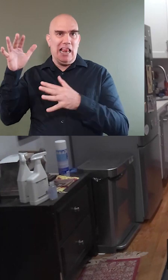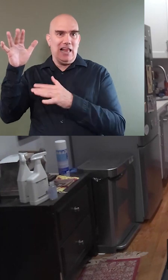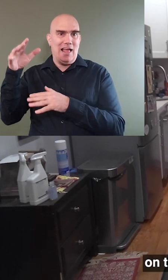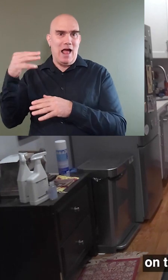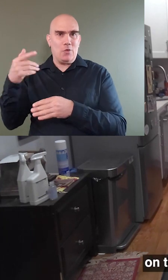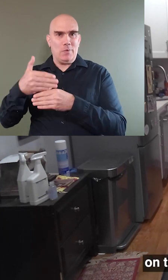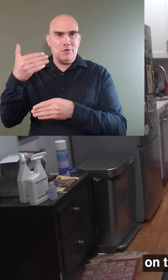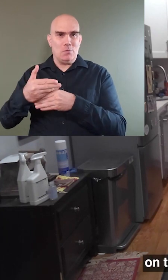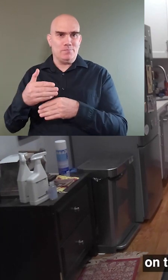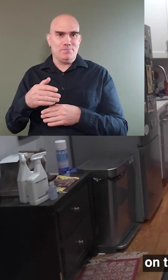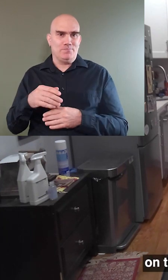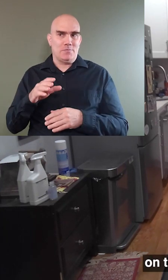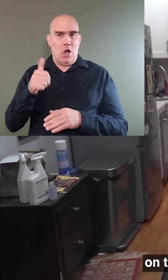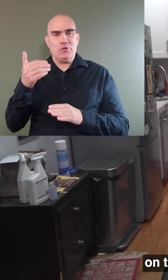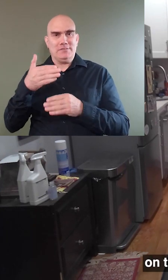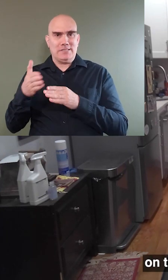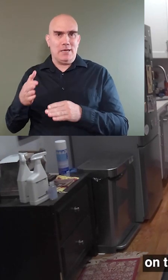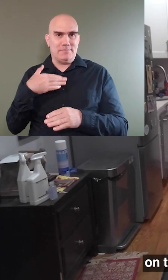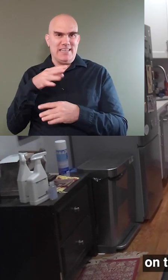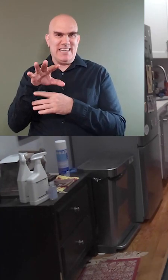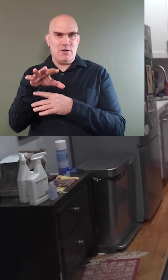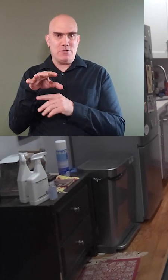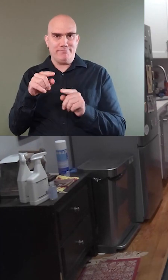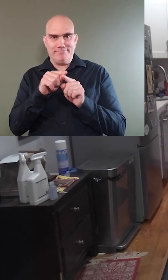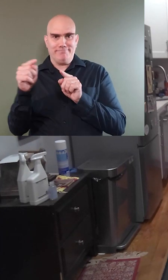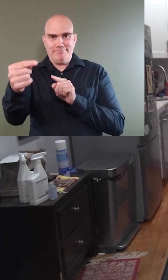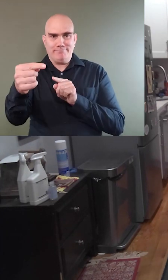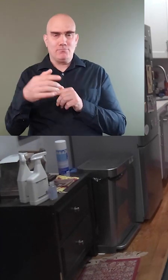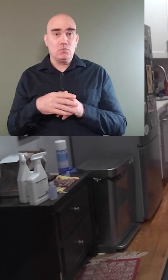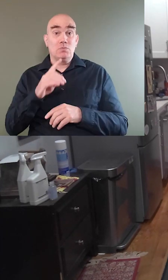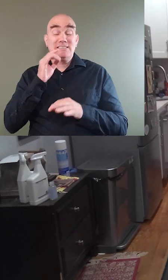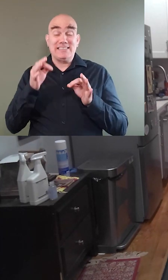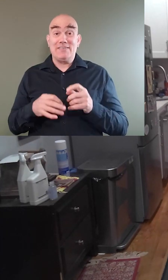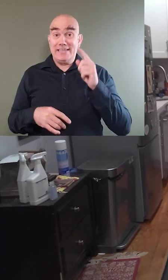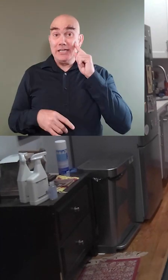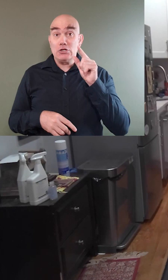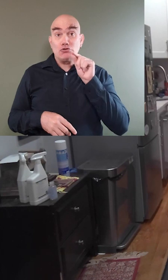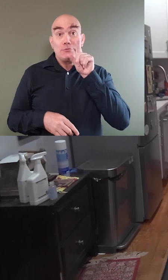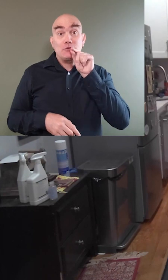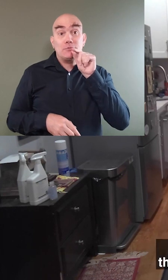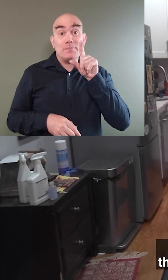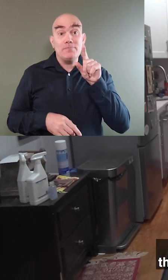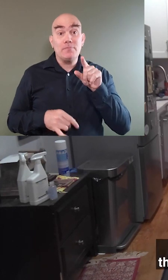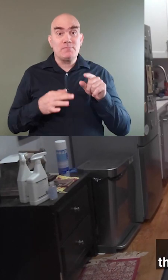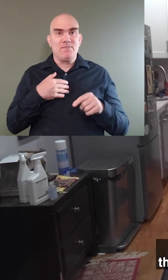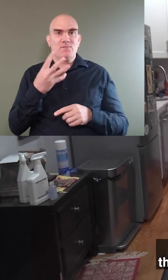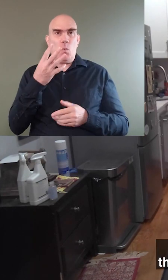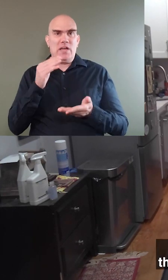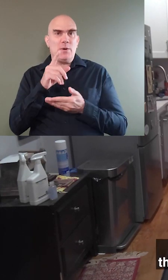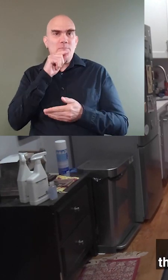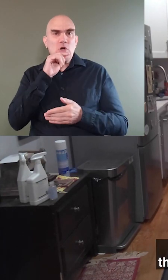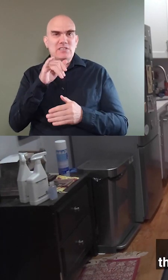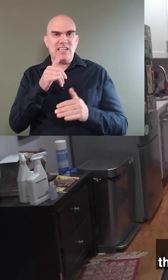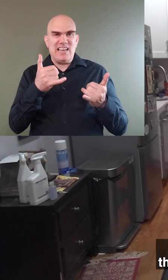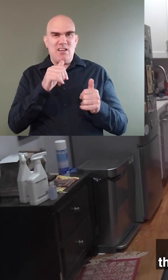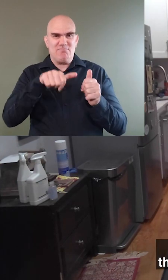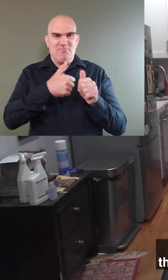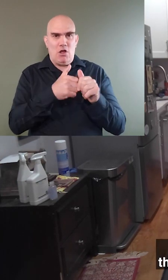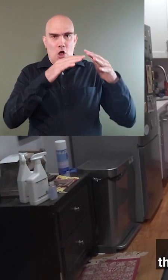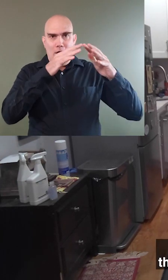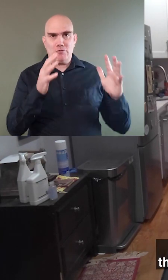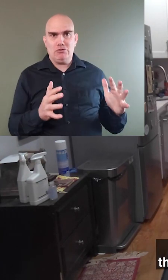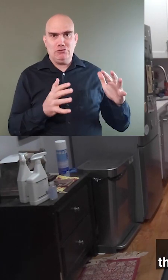window on the other side of my camera. You will definitely hear the chirpings of my 4 little birds that